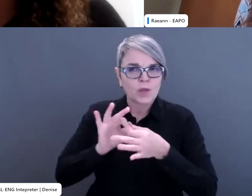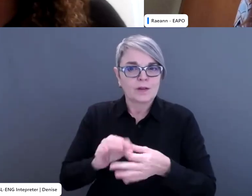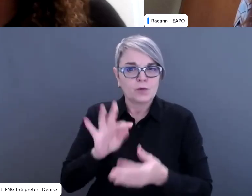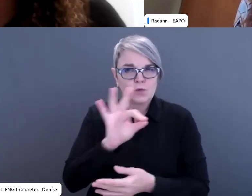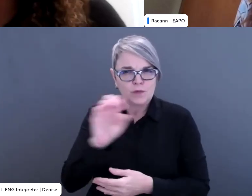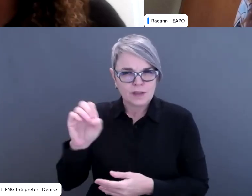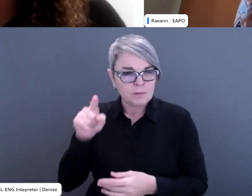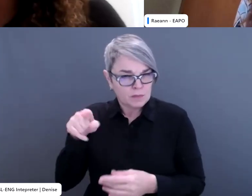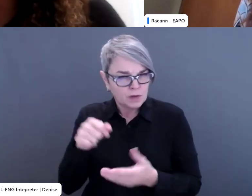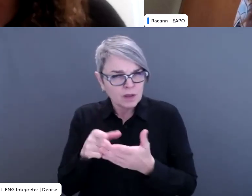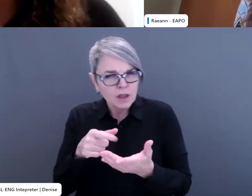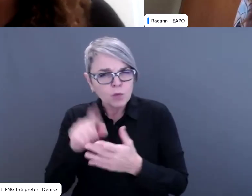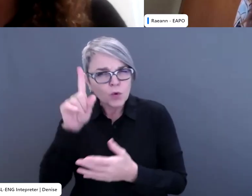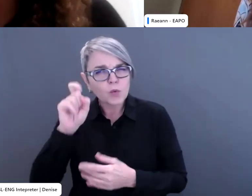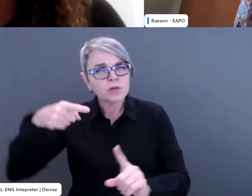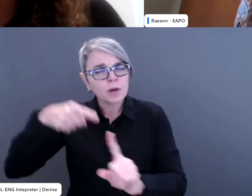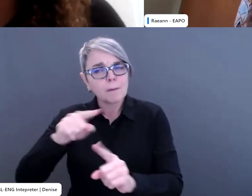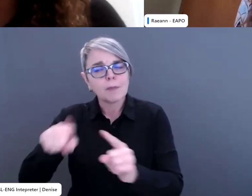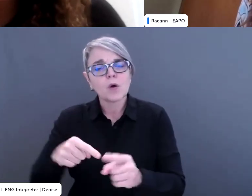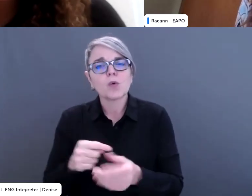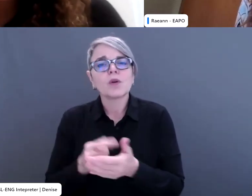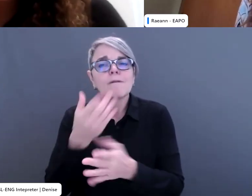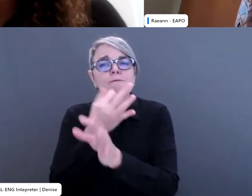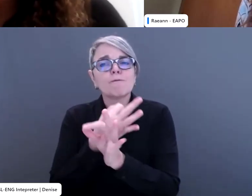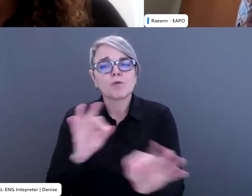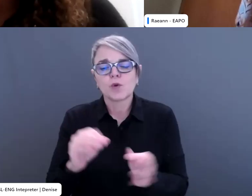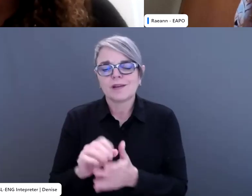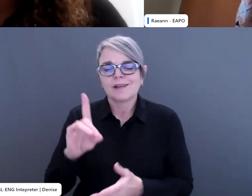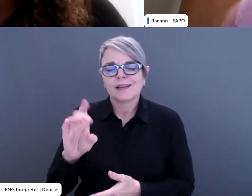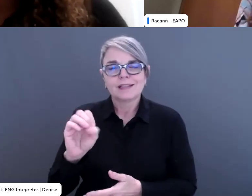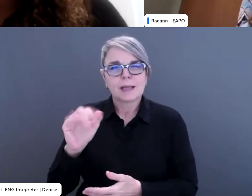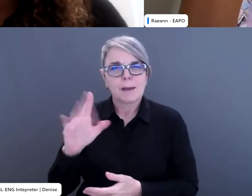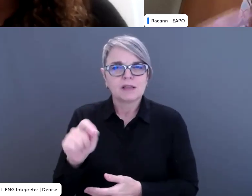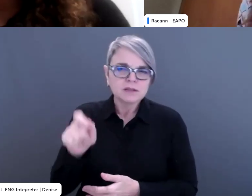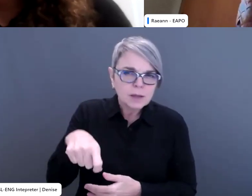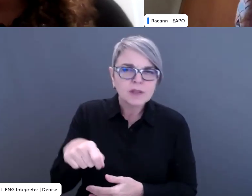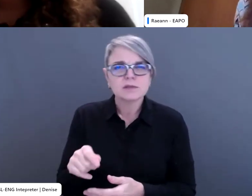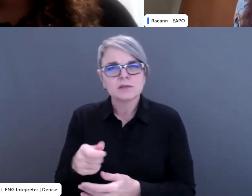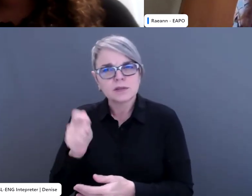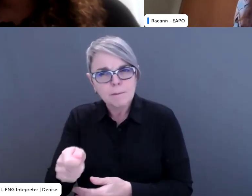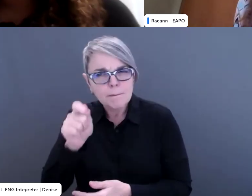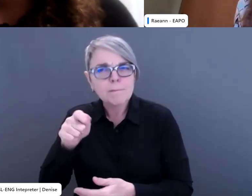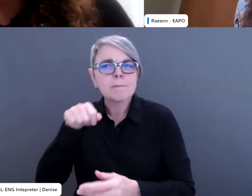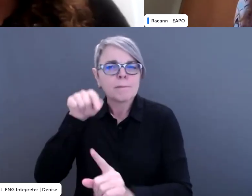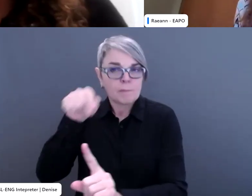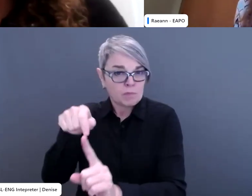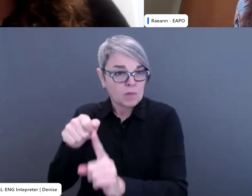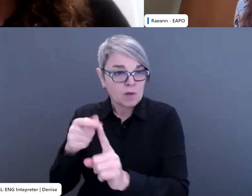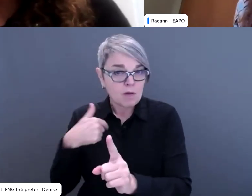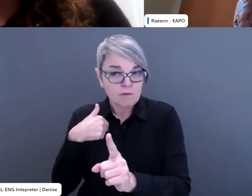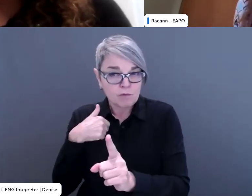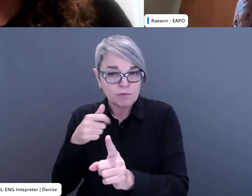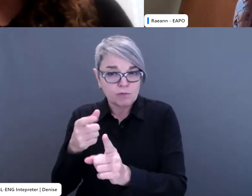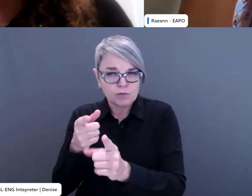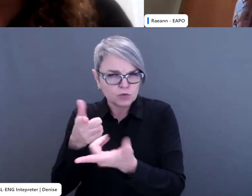Is that up to each bank? And is that also related to online e-transfers? I know you mentioned that earlier in the presentation. Yeah,